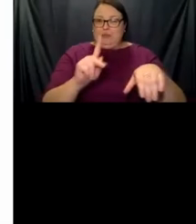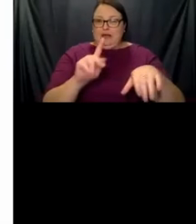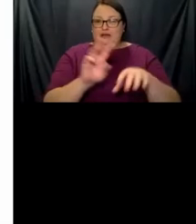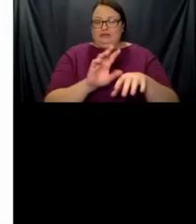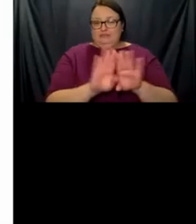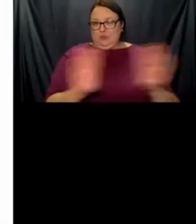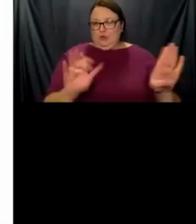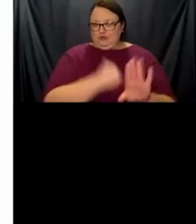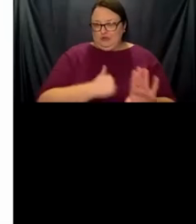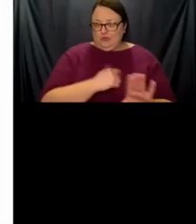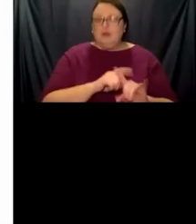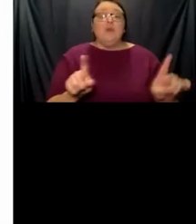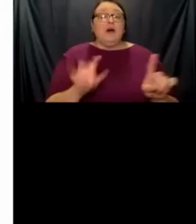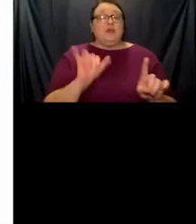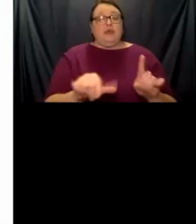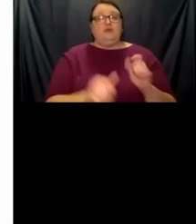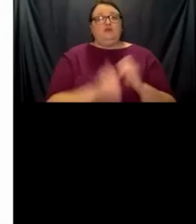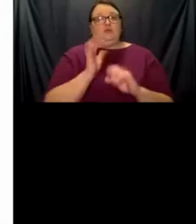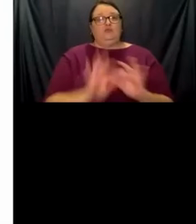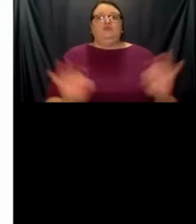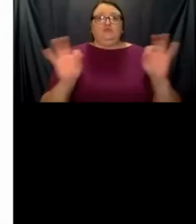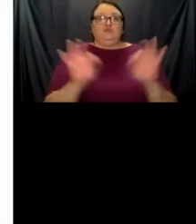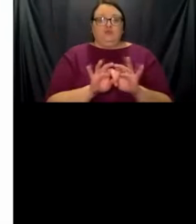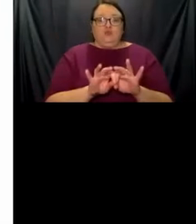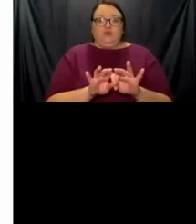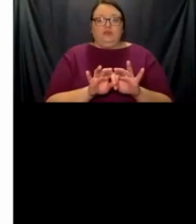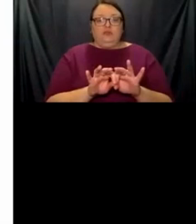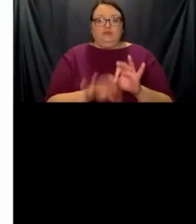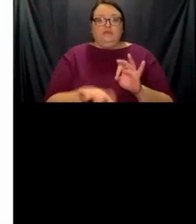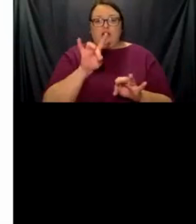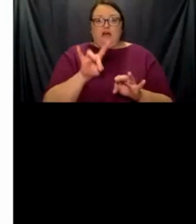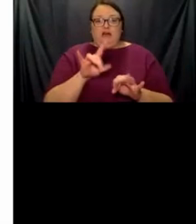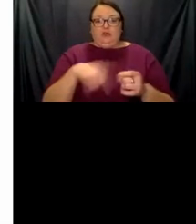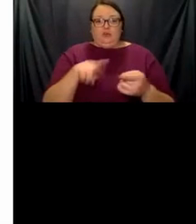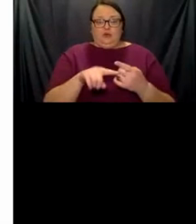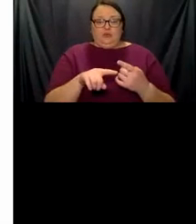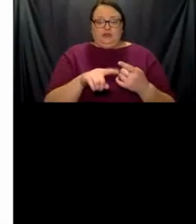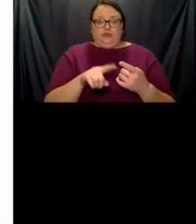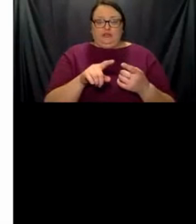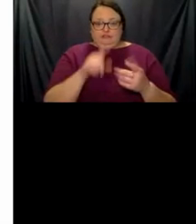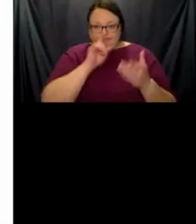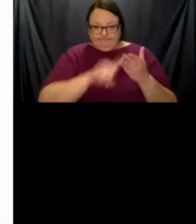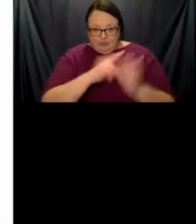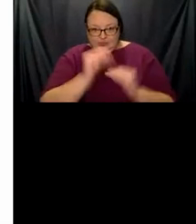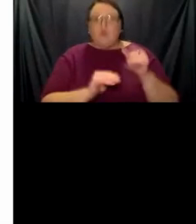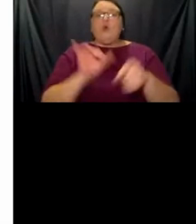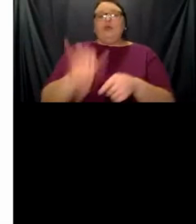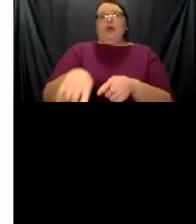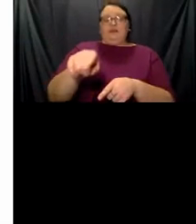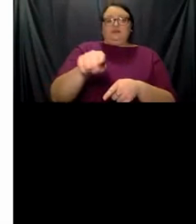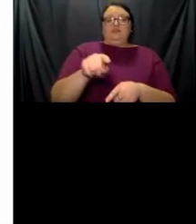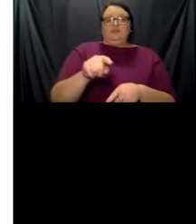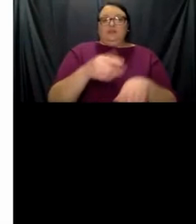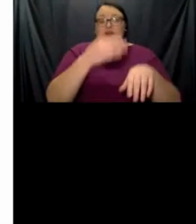atrás del edificio tuvieron que cambiar completamente. Because the back wall, there we go. was literally.